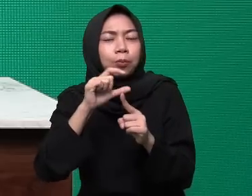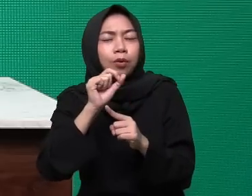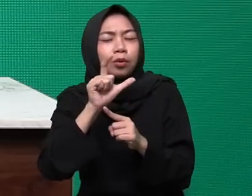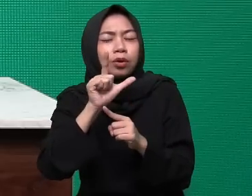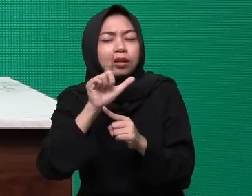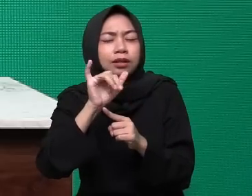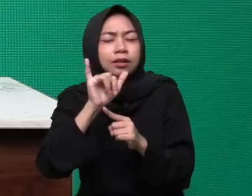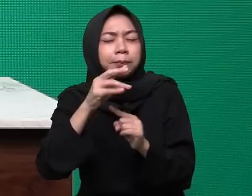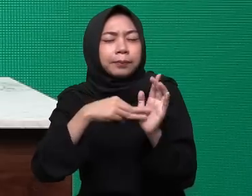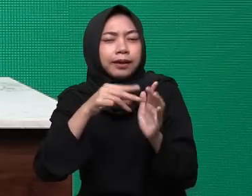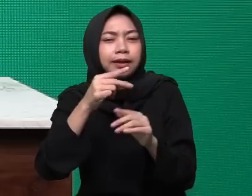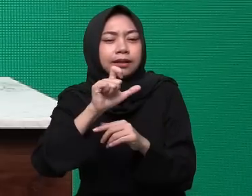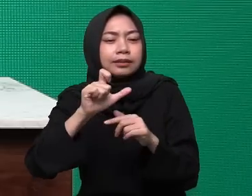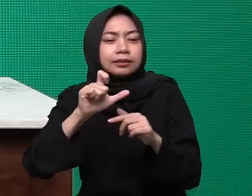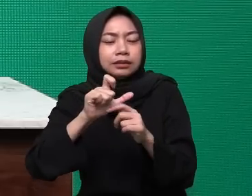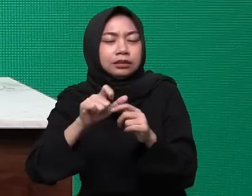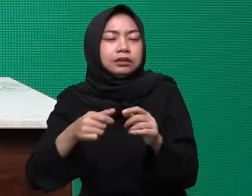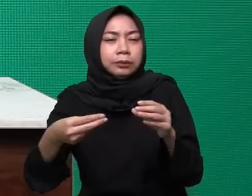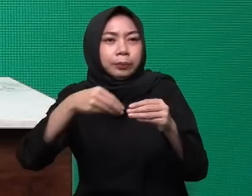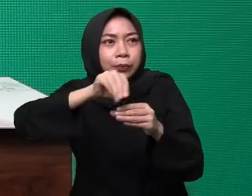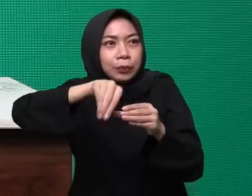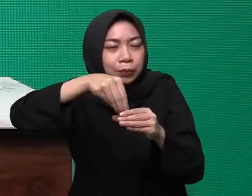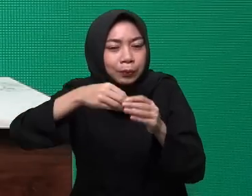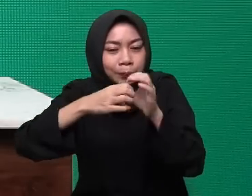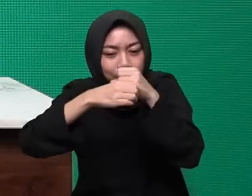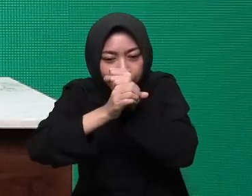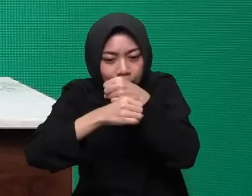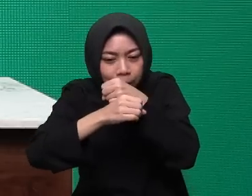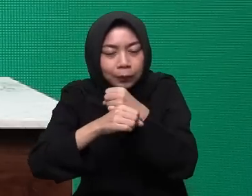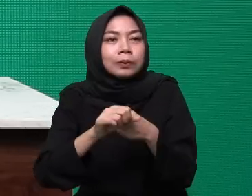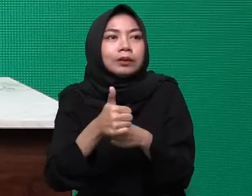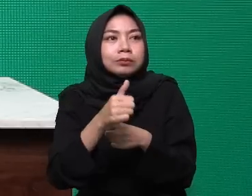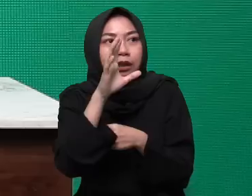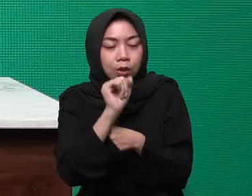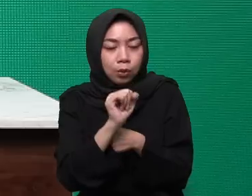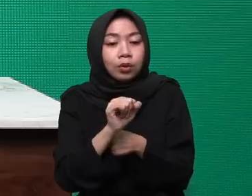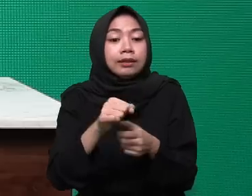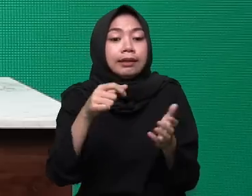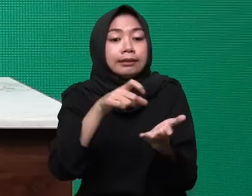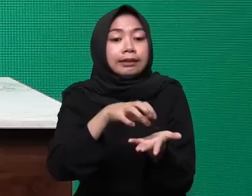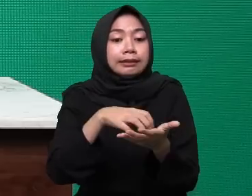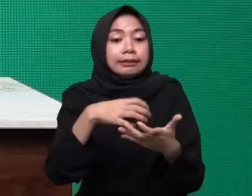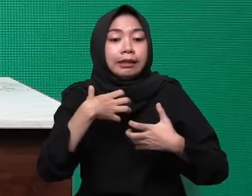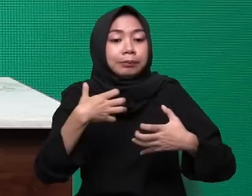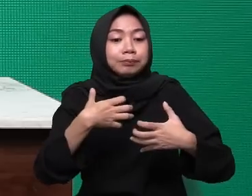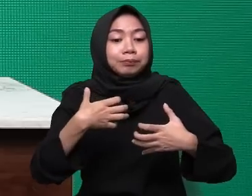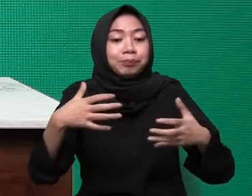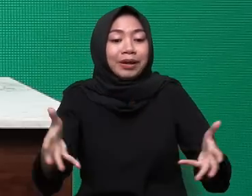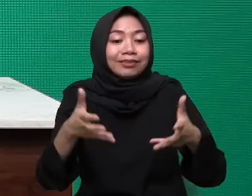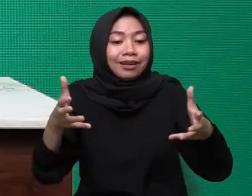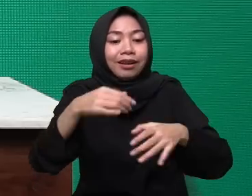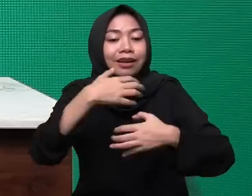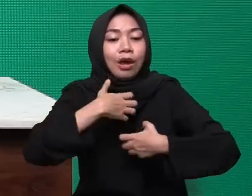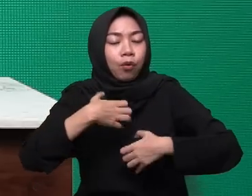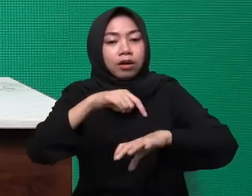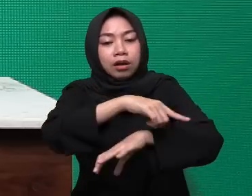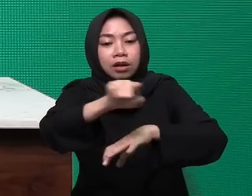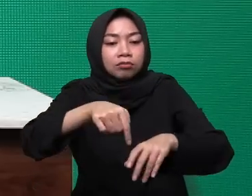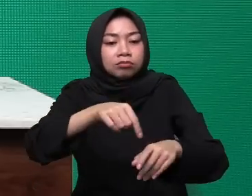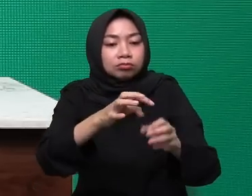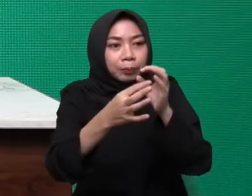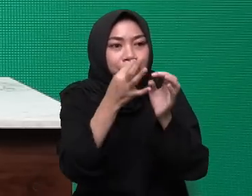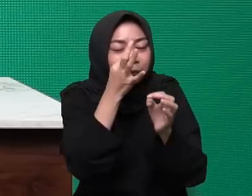we are conducting pooled testing in one farm to represent the situations on the farm. And RT-PCR testing